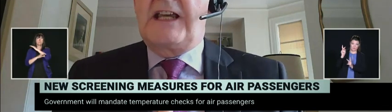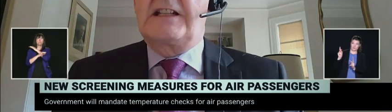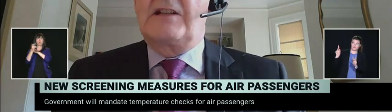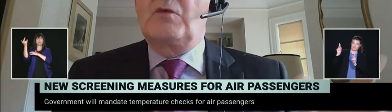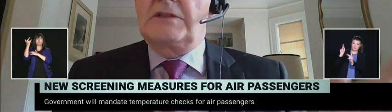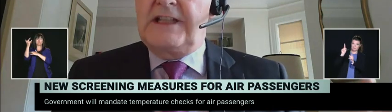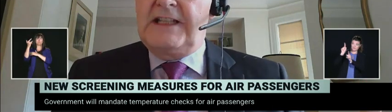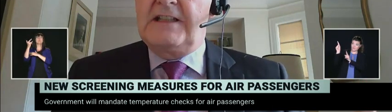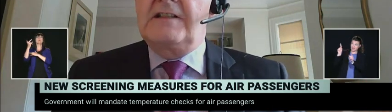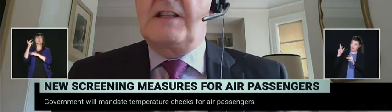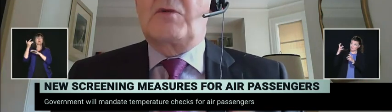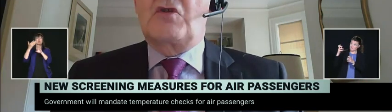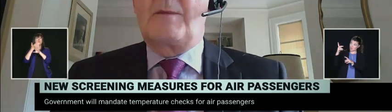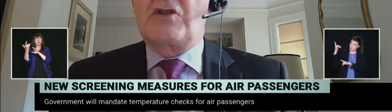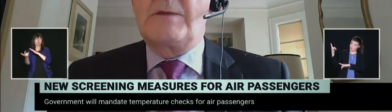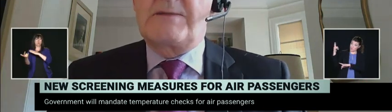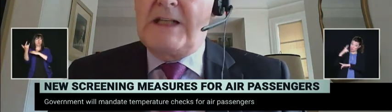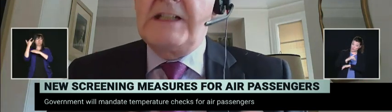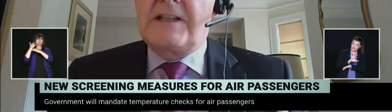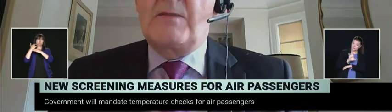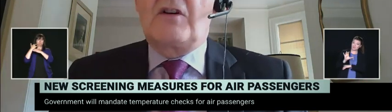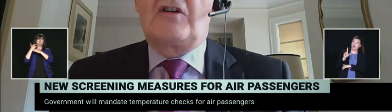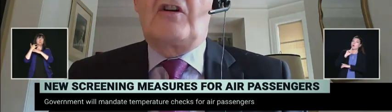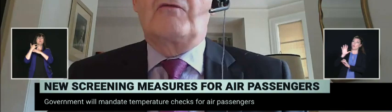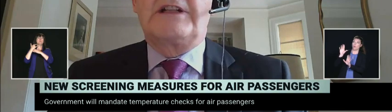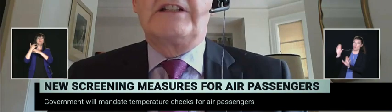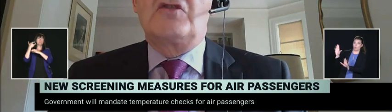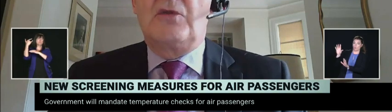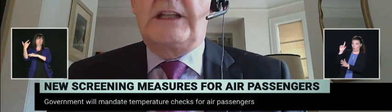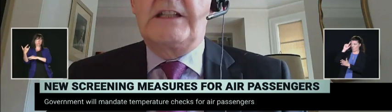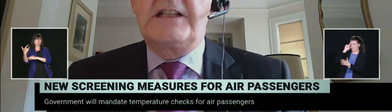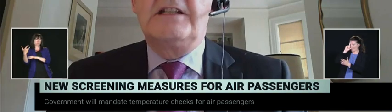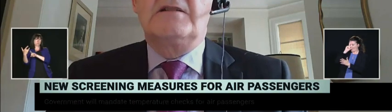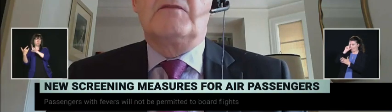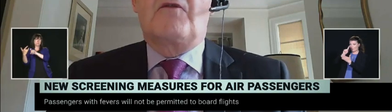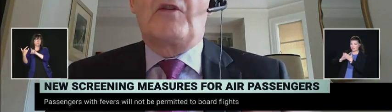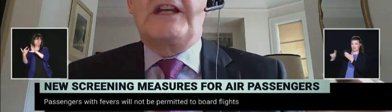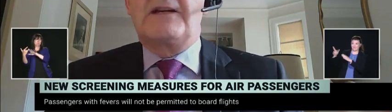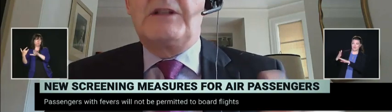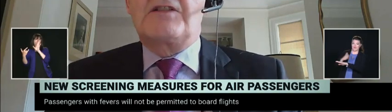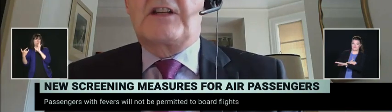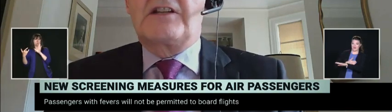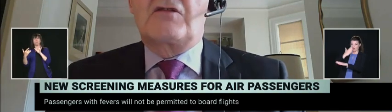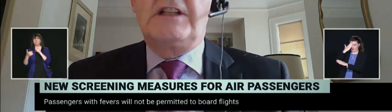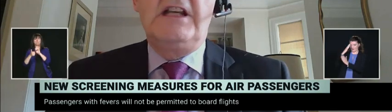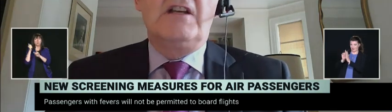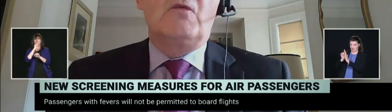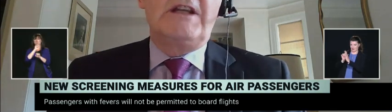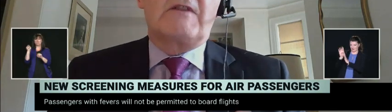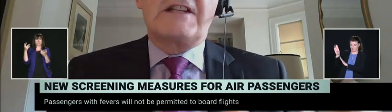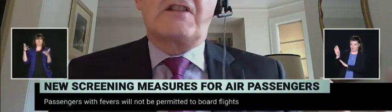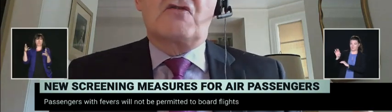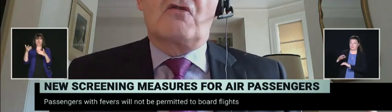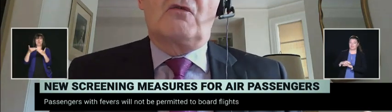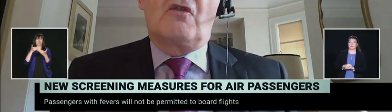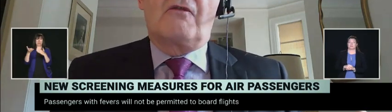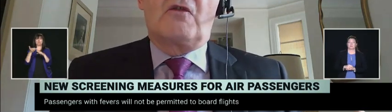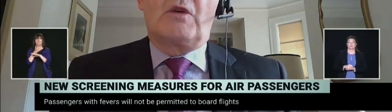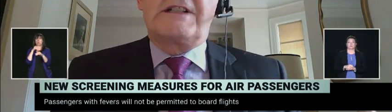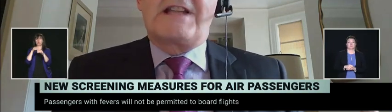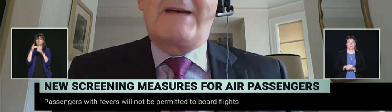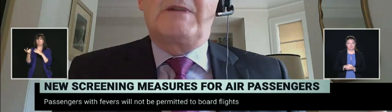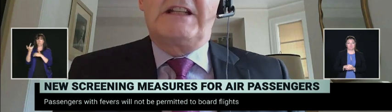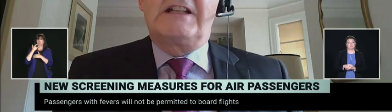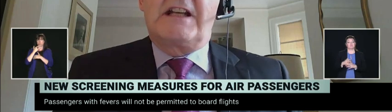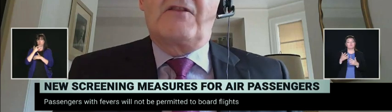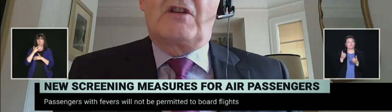come to Canada will take temperature measurements. Many of them are already doing it before they come into the country. We have less control over